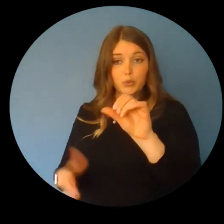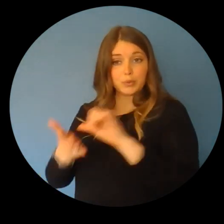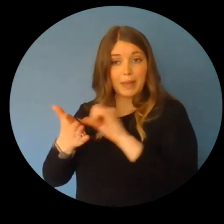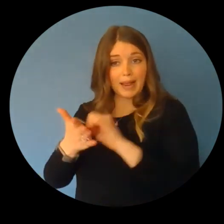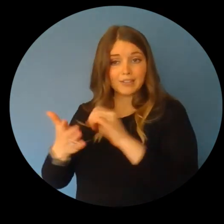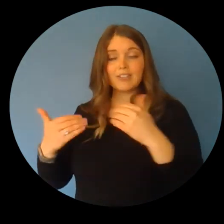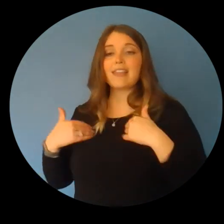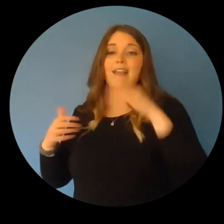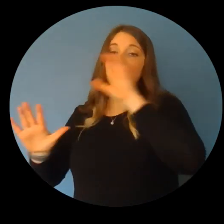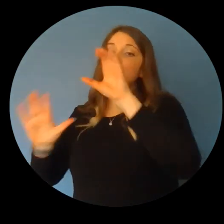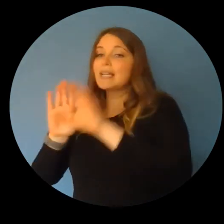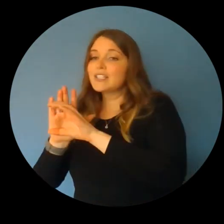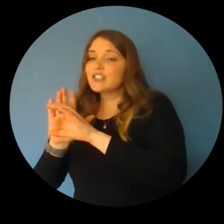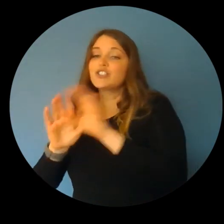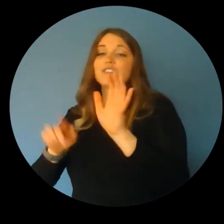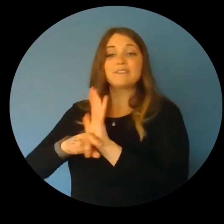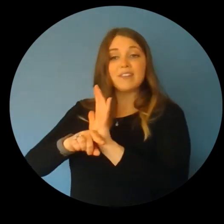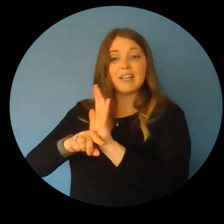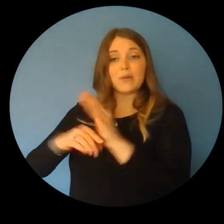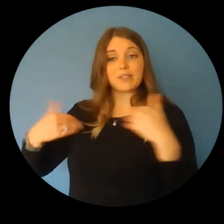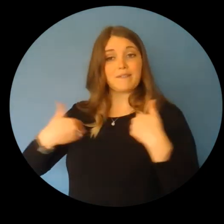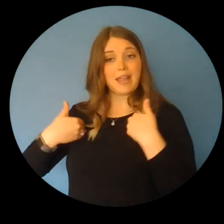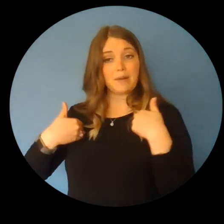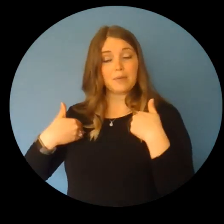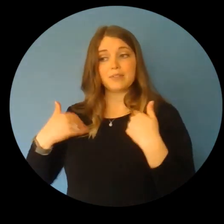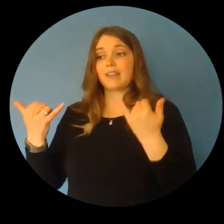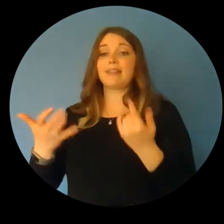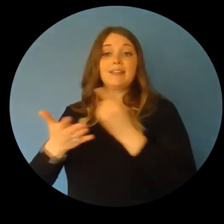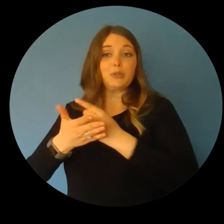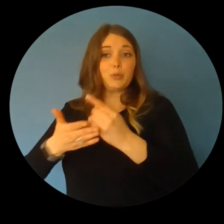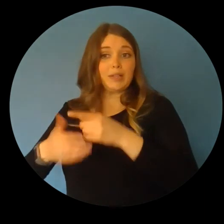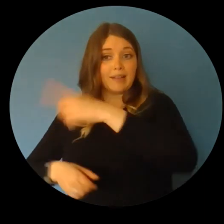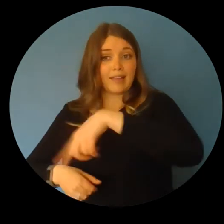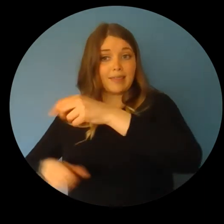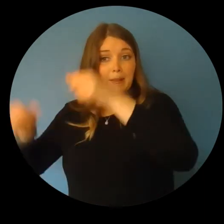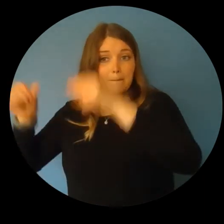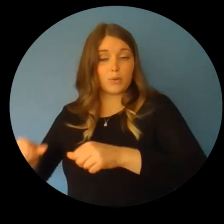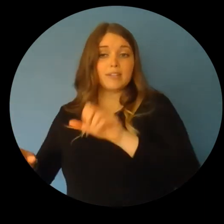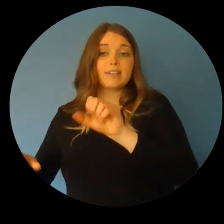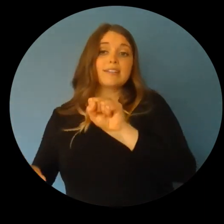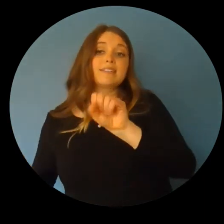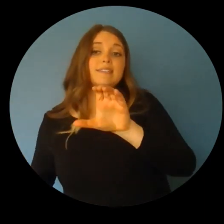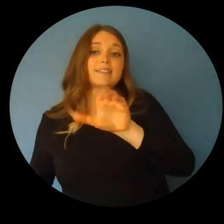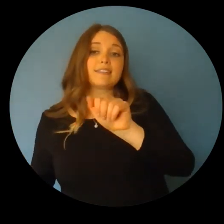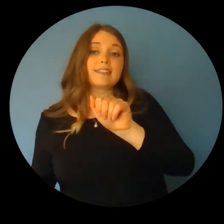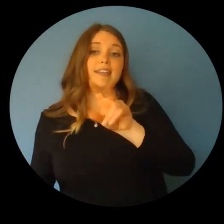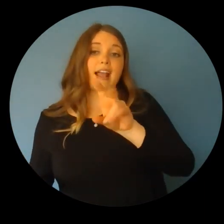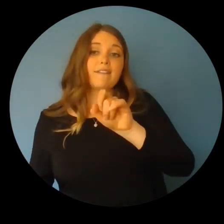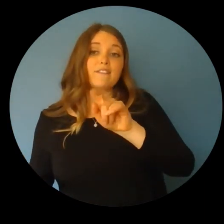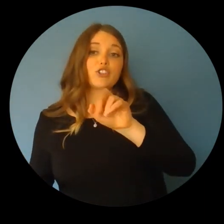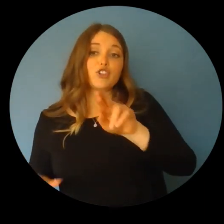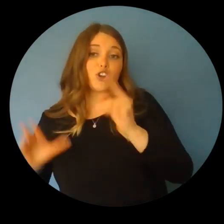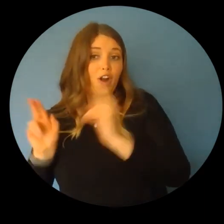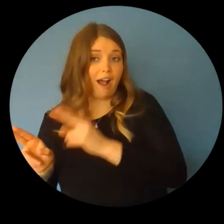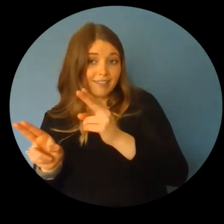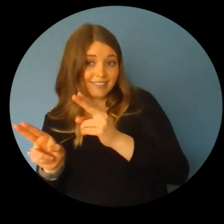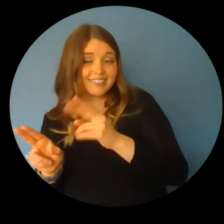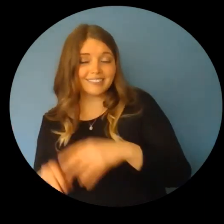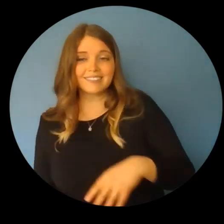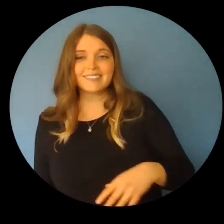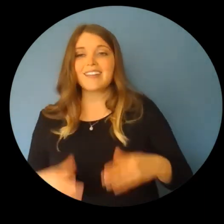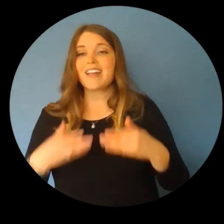and videos of animals. And they posted this week a scavenger hunt that you can do. The Public Museum has